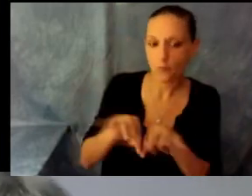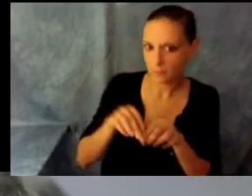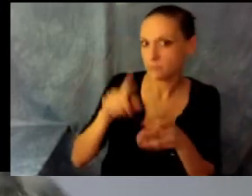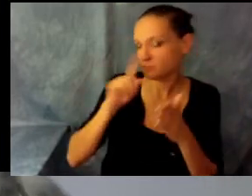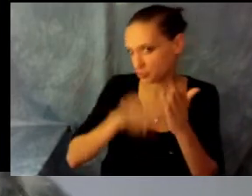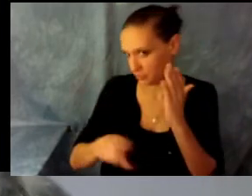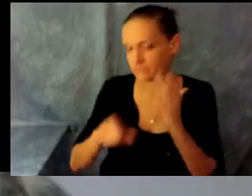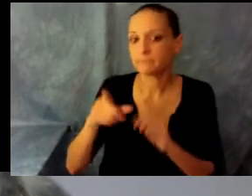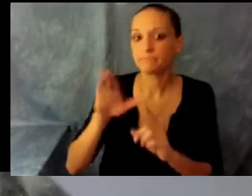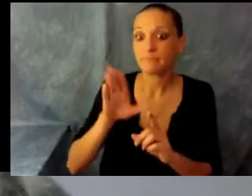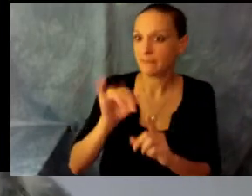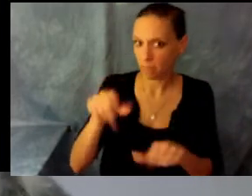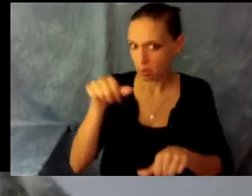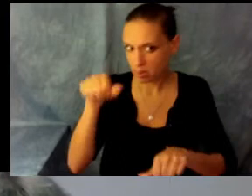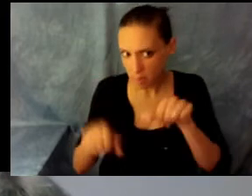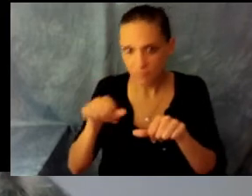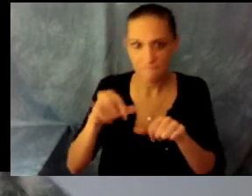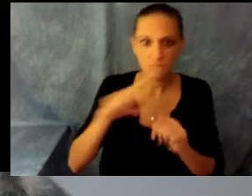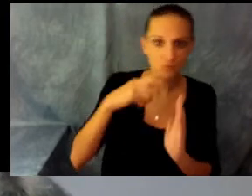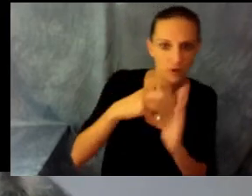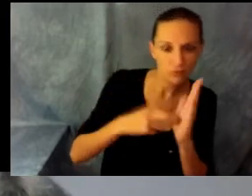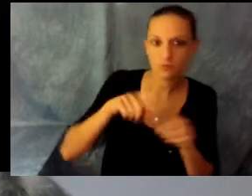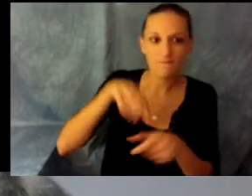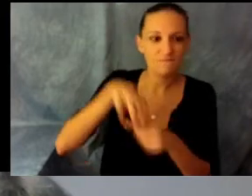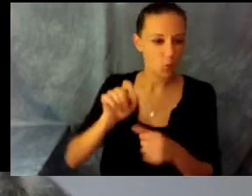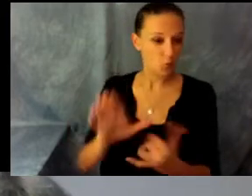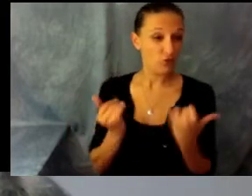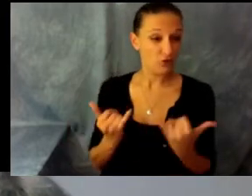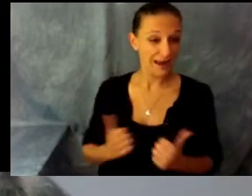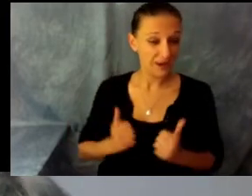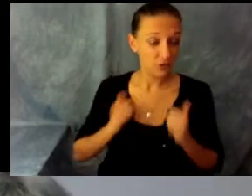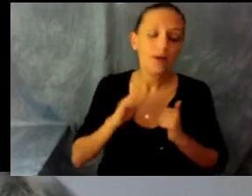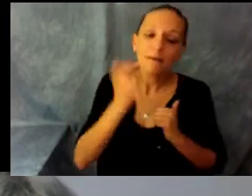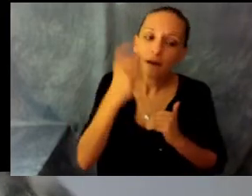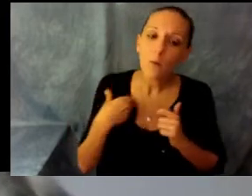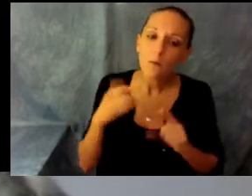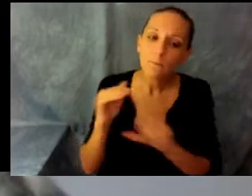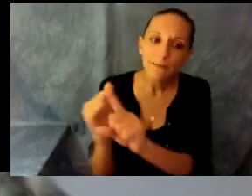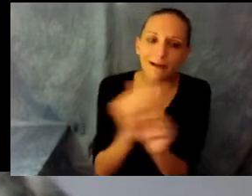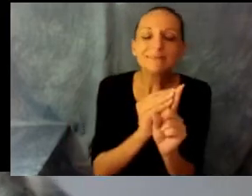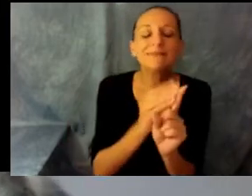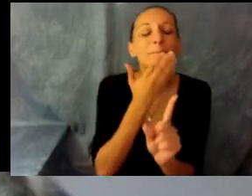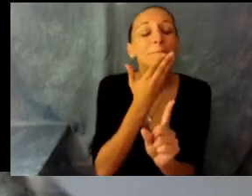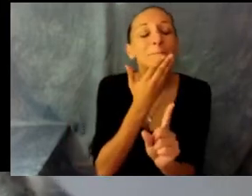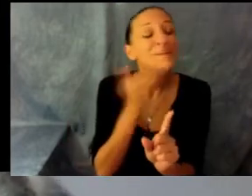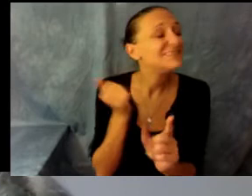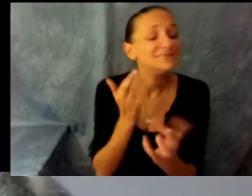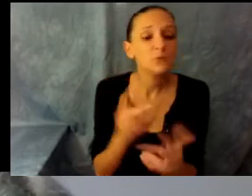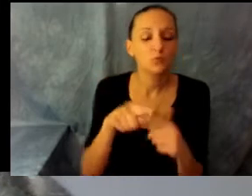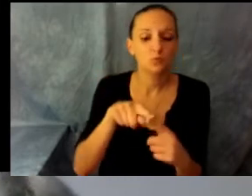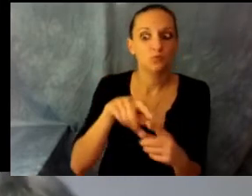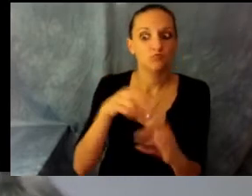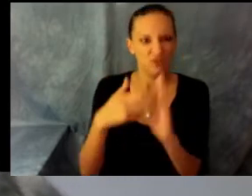if you are unsure if you're registered to vote at your current address, and I want to remind people, it's best to be registered at your